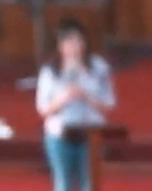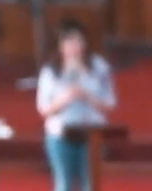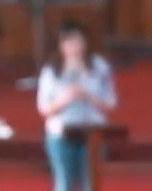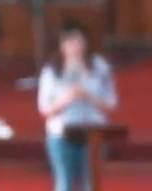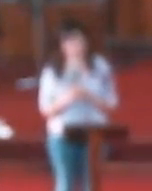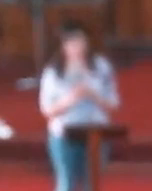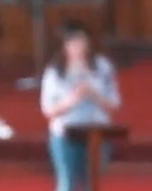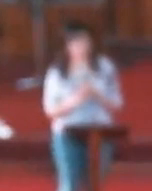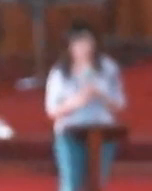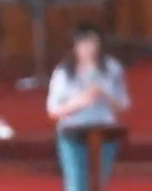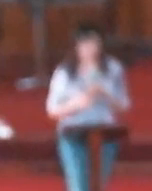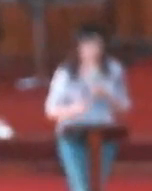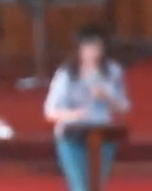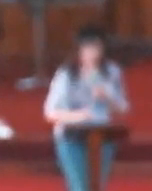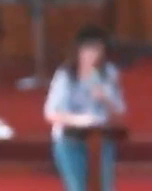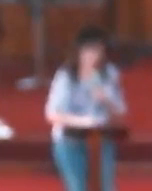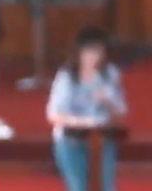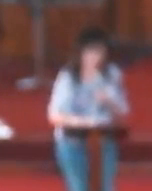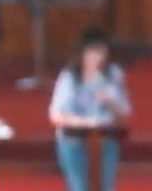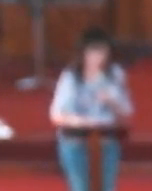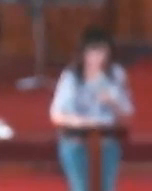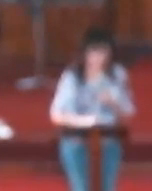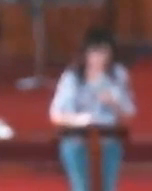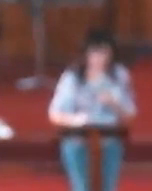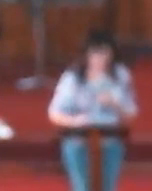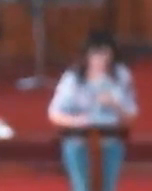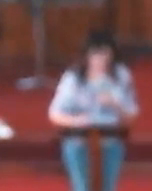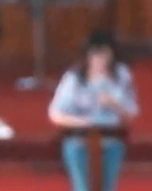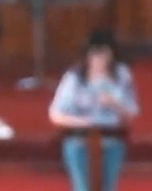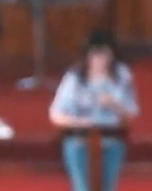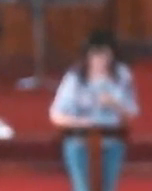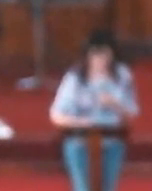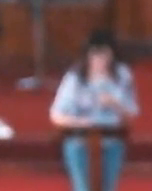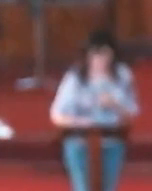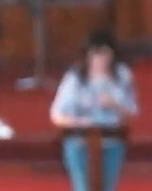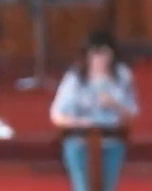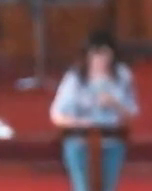Veamos Proverbios 6:2. Let's look at Proverbs 6:2.